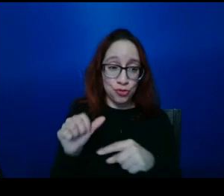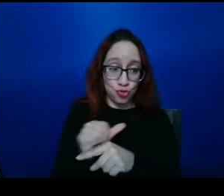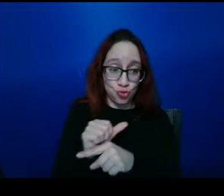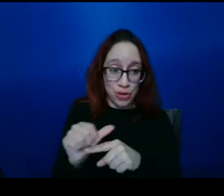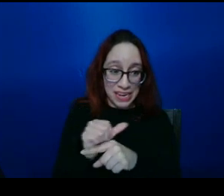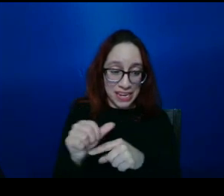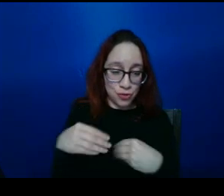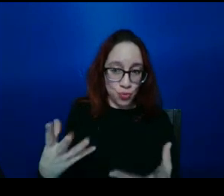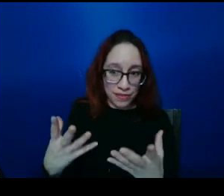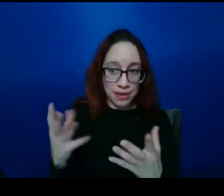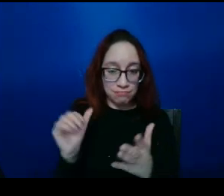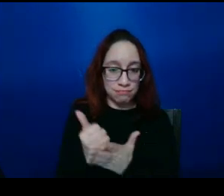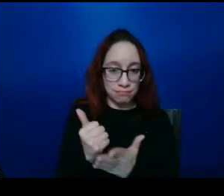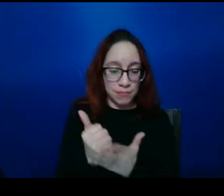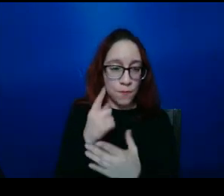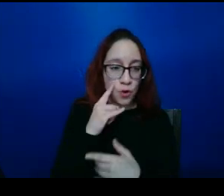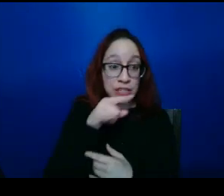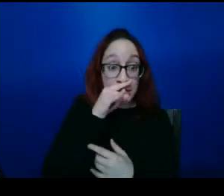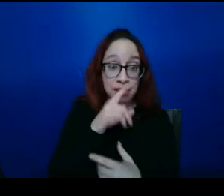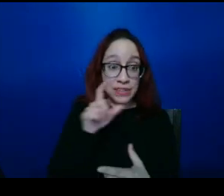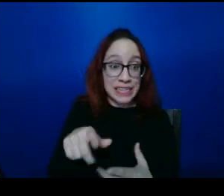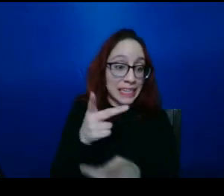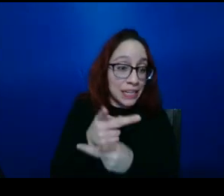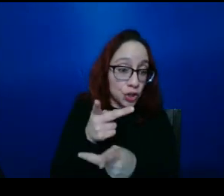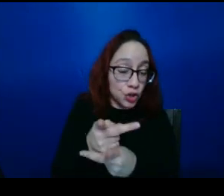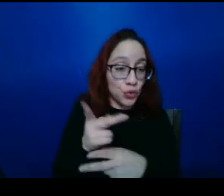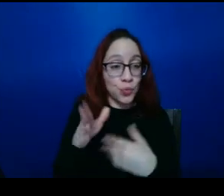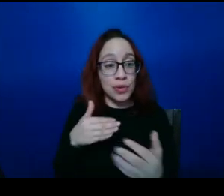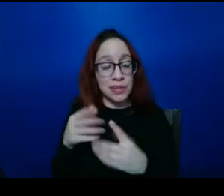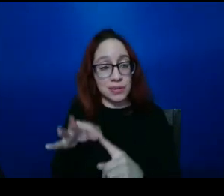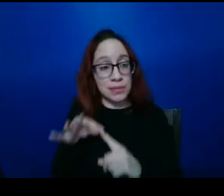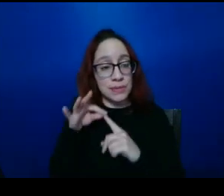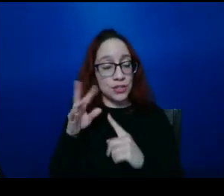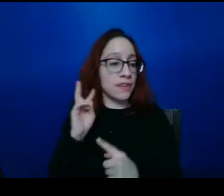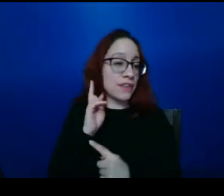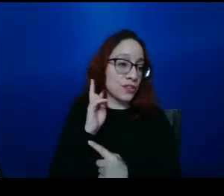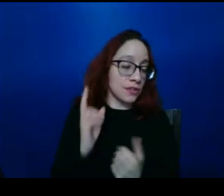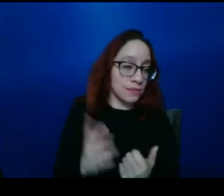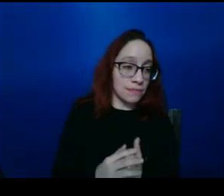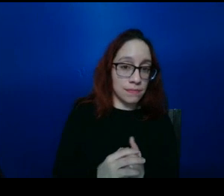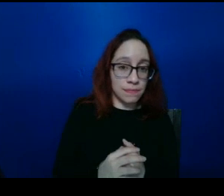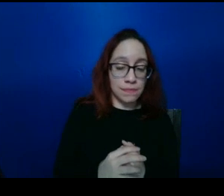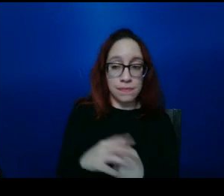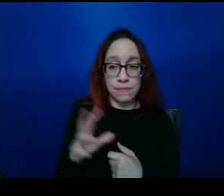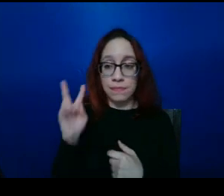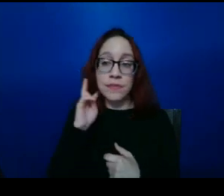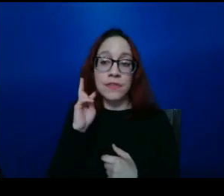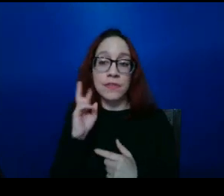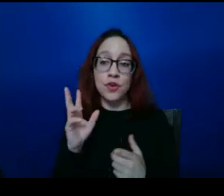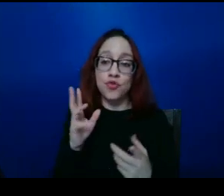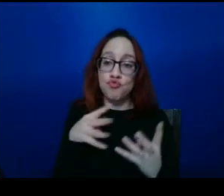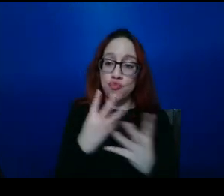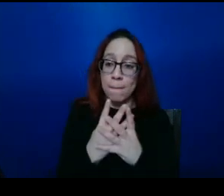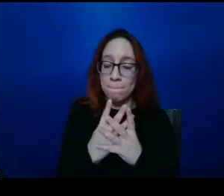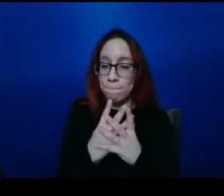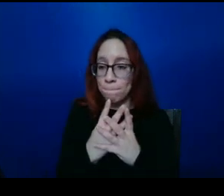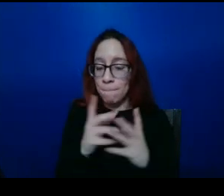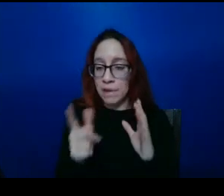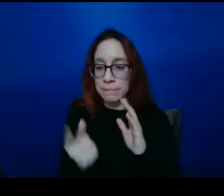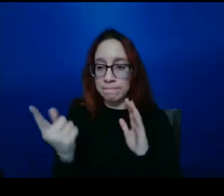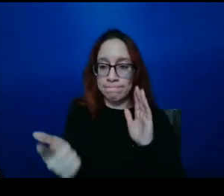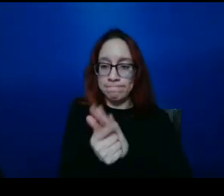to provide that assistance if a child is in need of care. Any sort of special victims, victims of a crime,